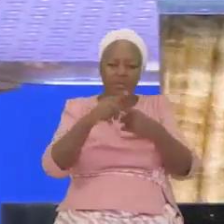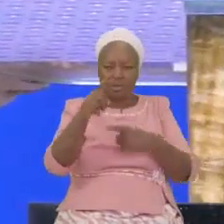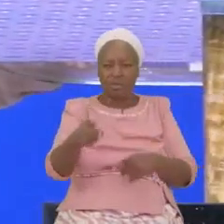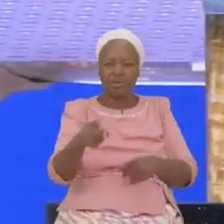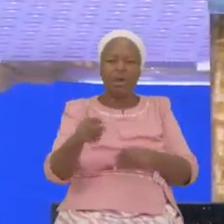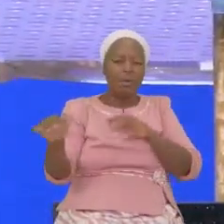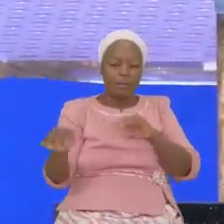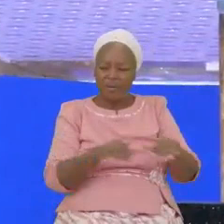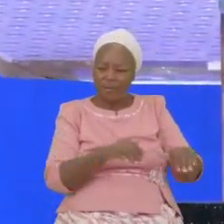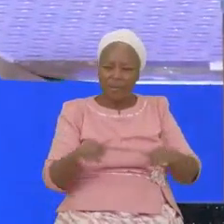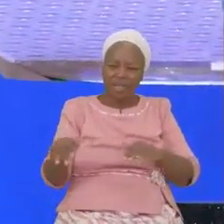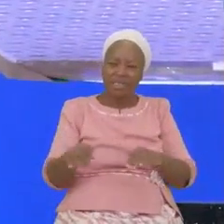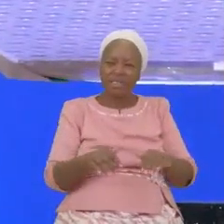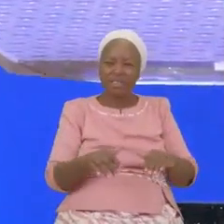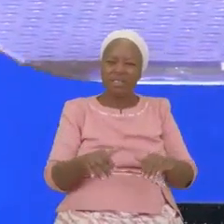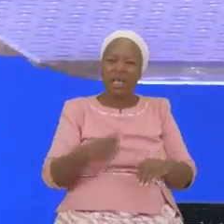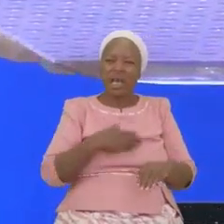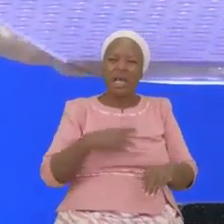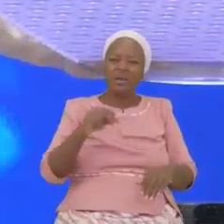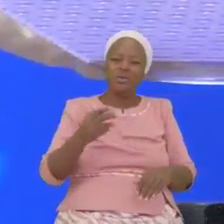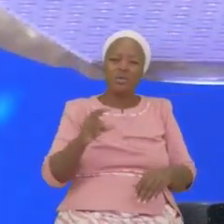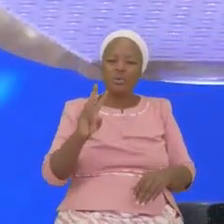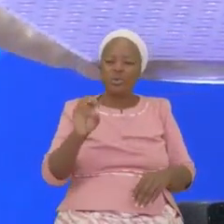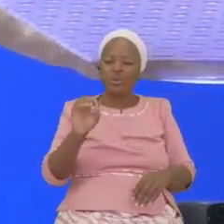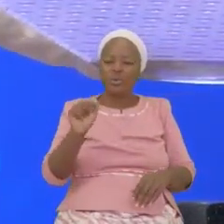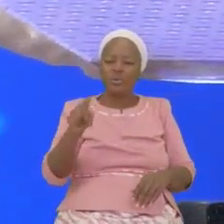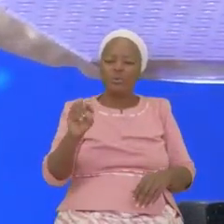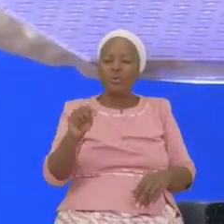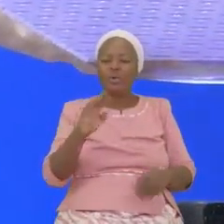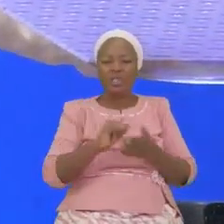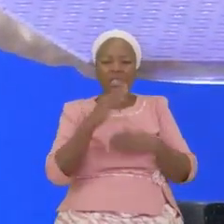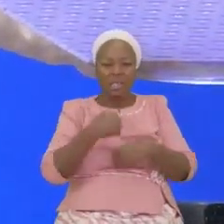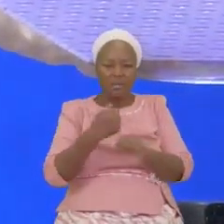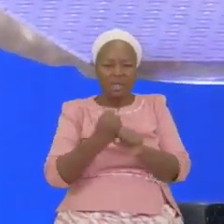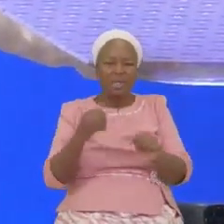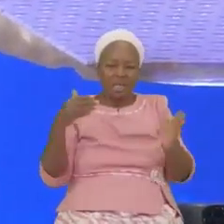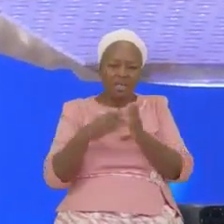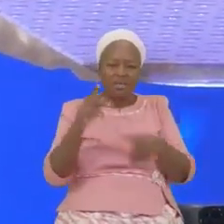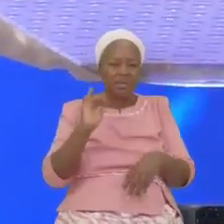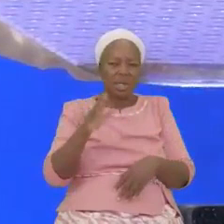you. Performance. And no weapon that is formed against you shall prosper.